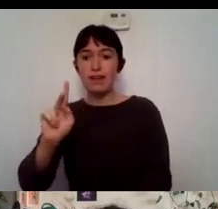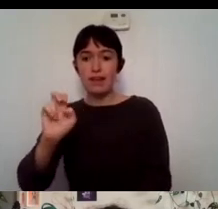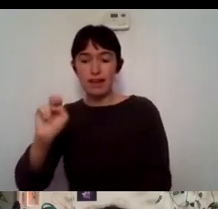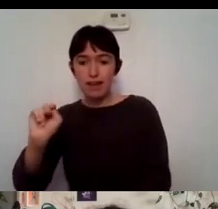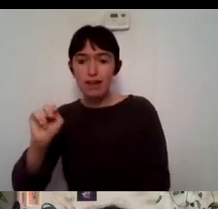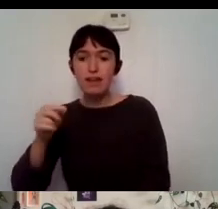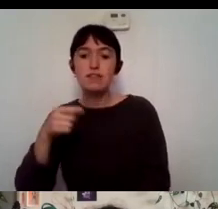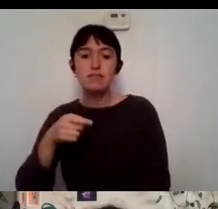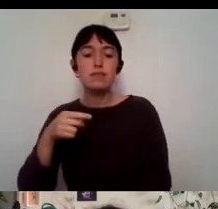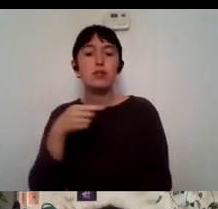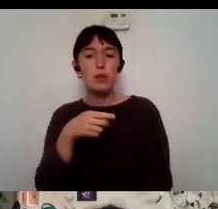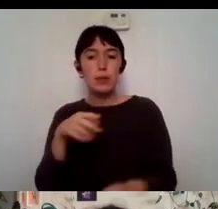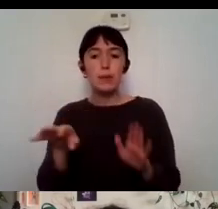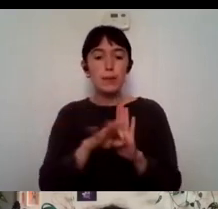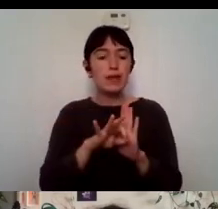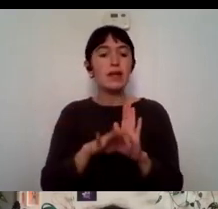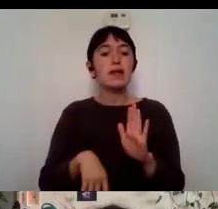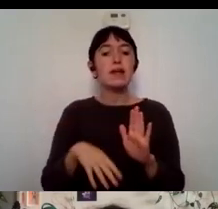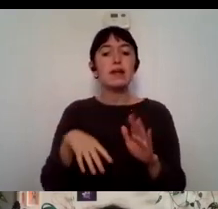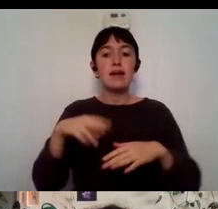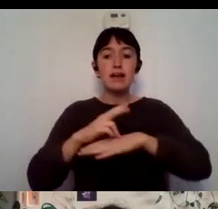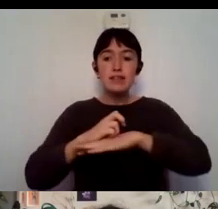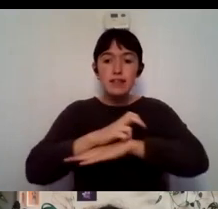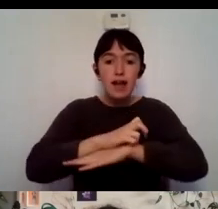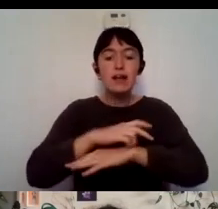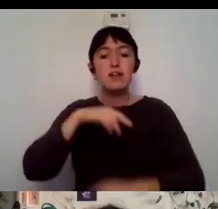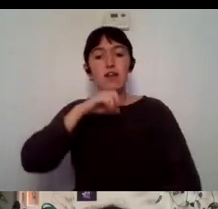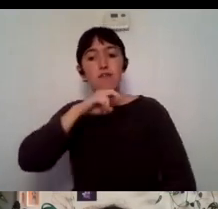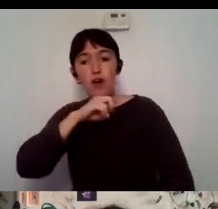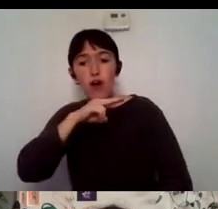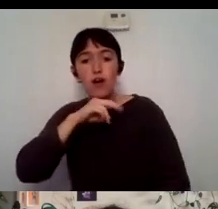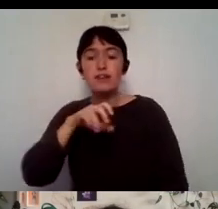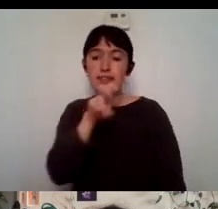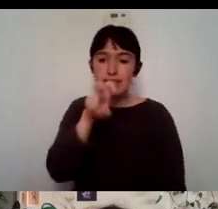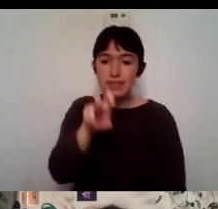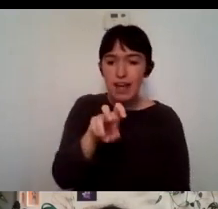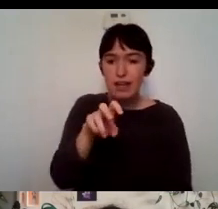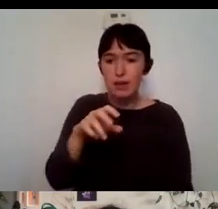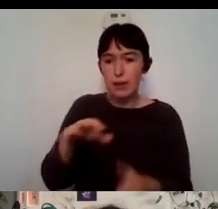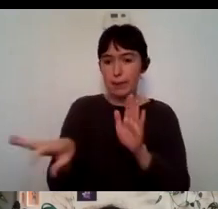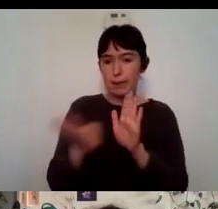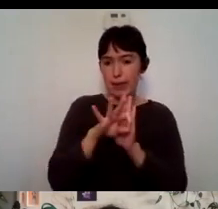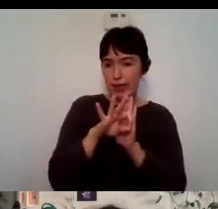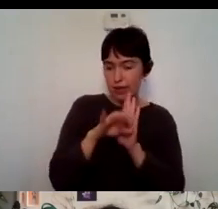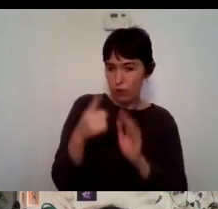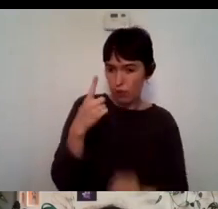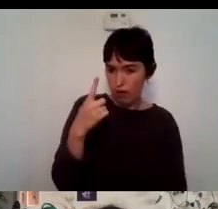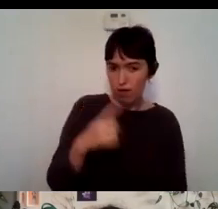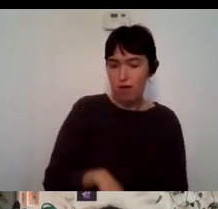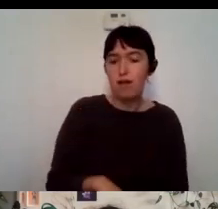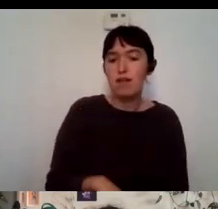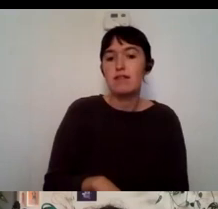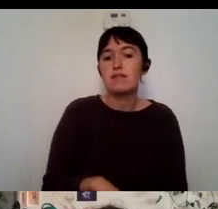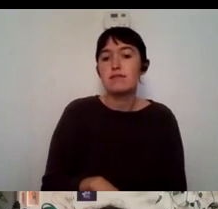you're choosing a slug, a frog, or a snake, each with the little hand symbols again, but they